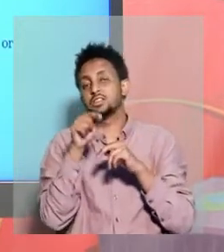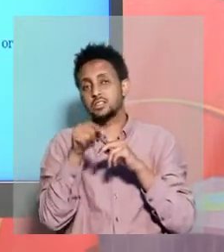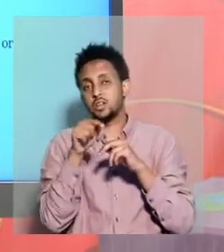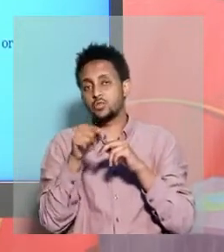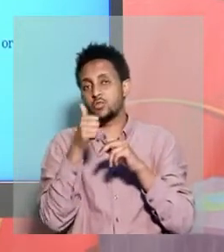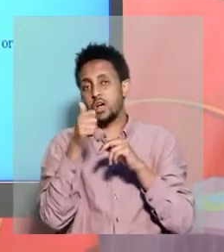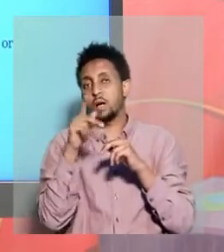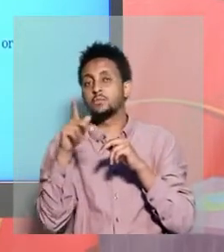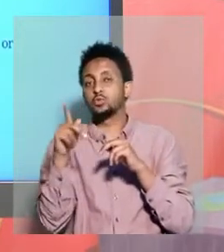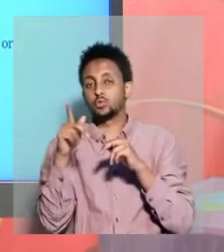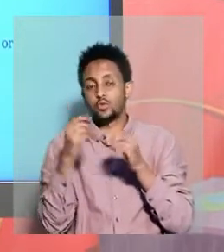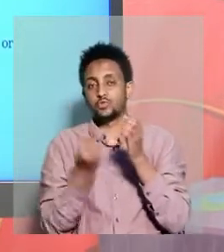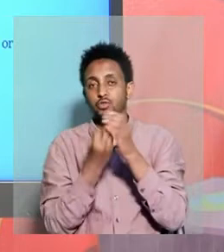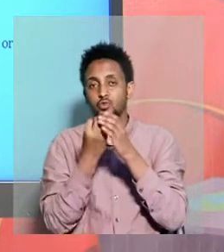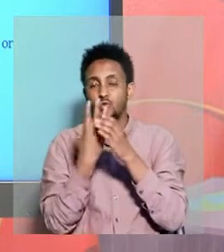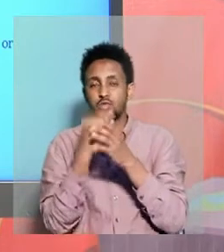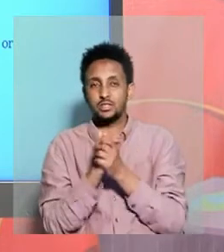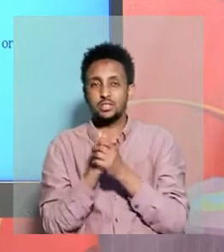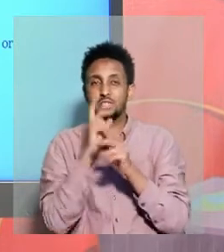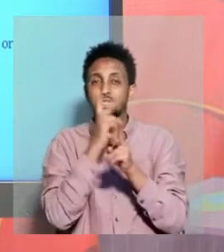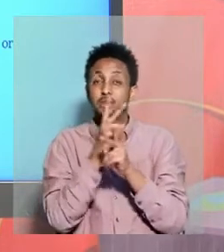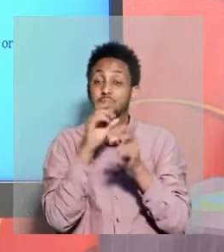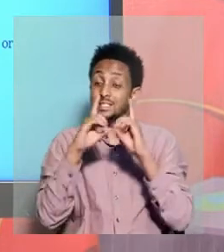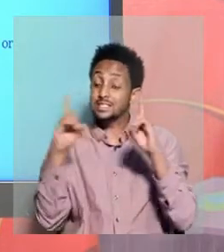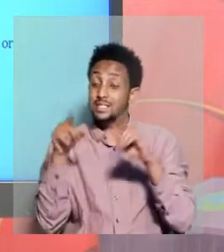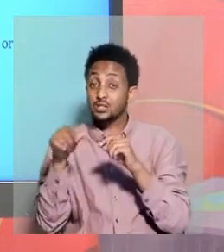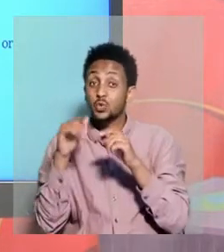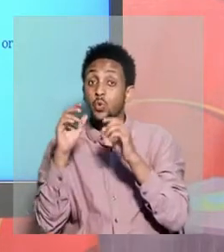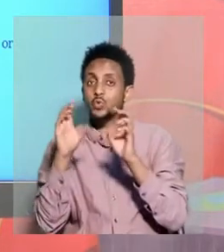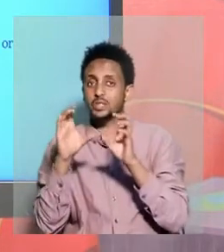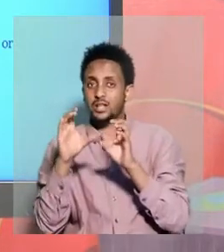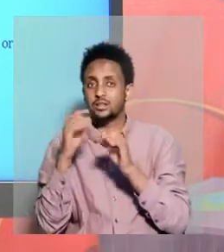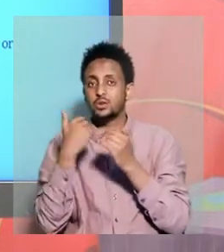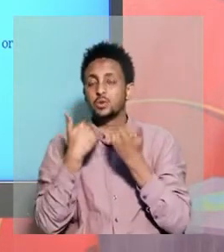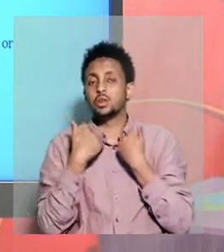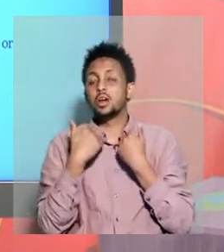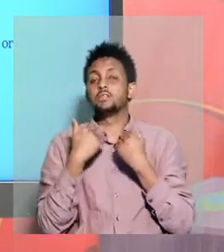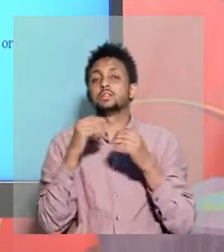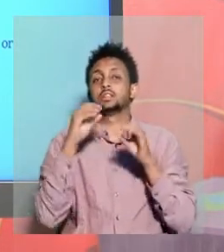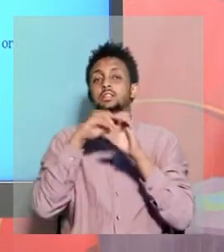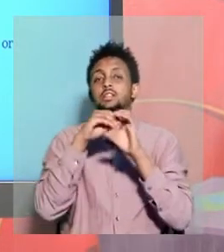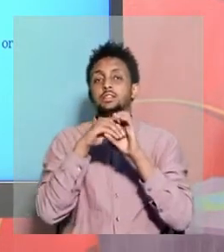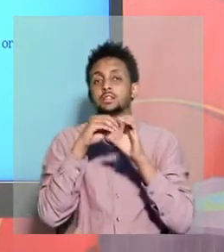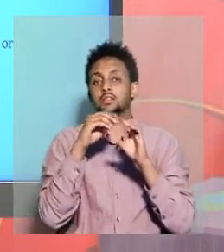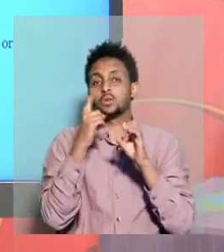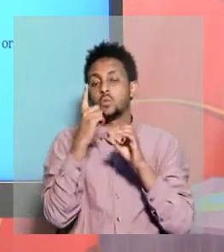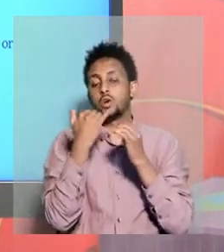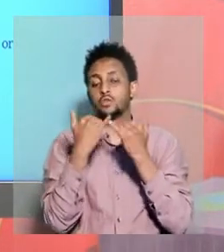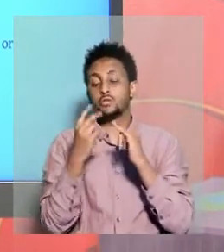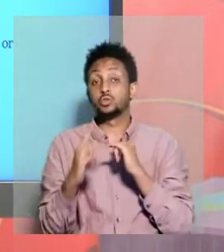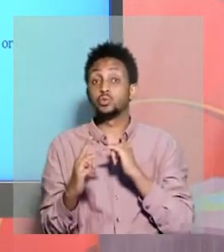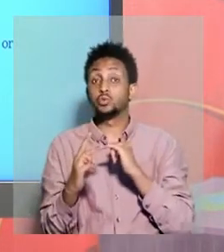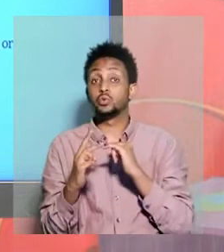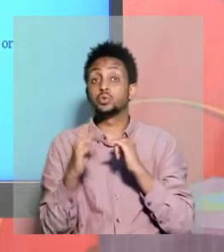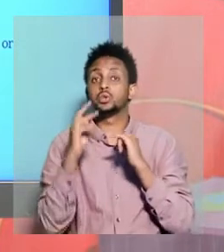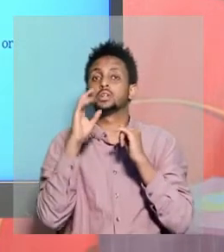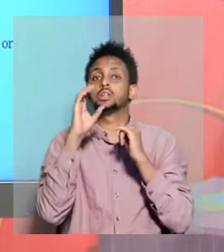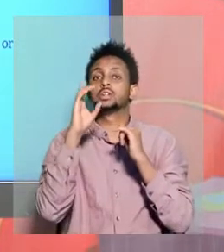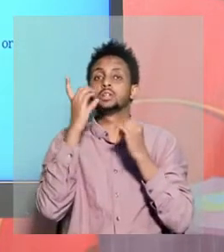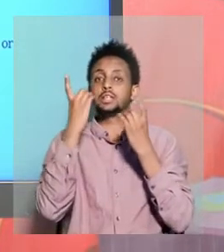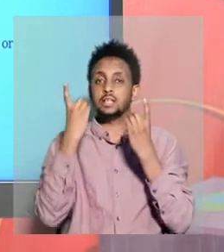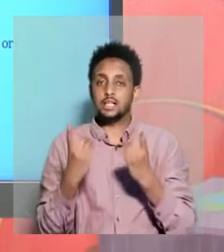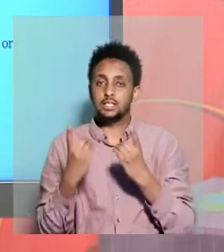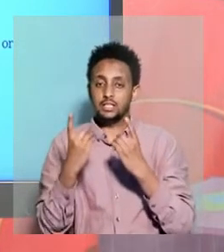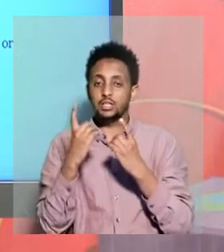the amplitude of a source. Keeping the distance constant, it's possible to have intensity as 1 over 2 density